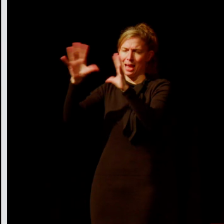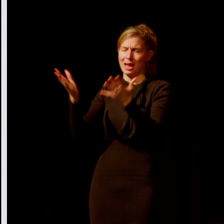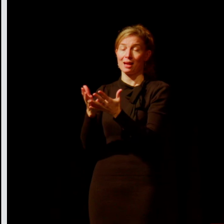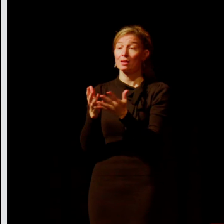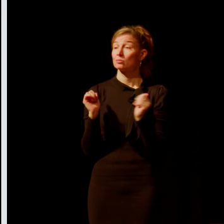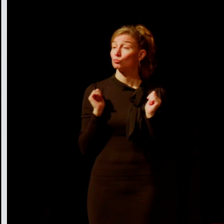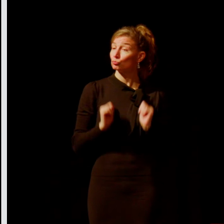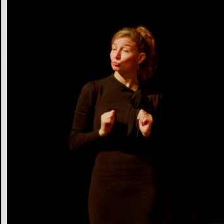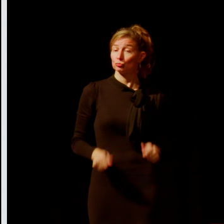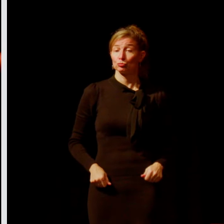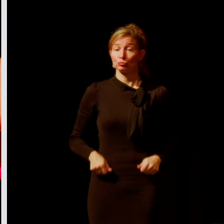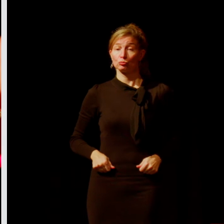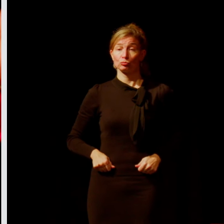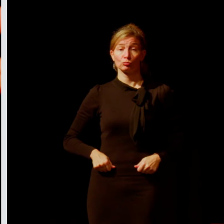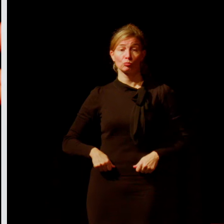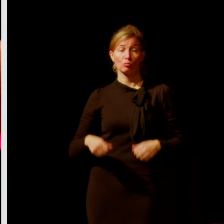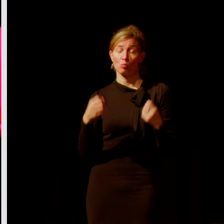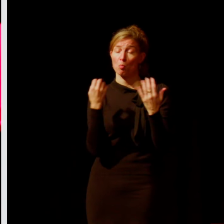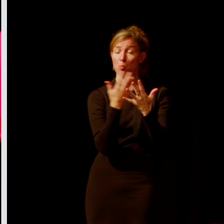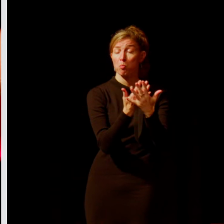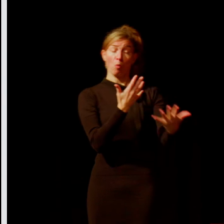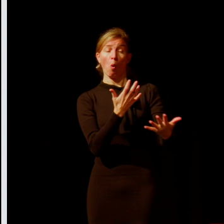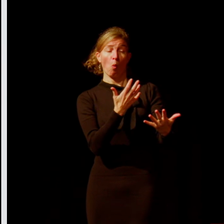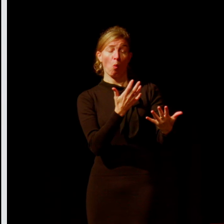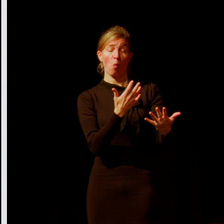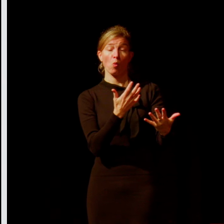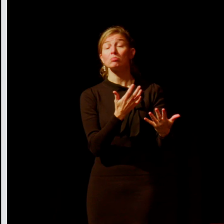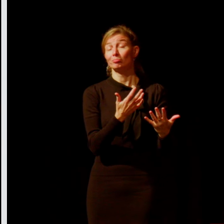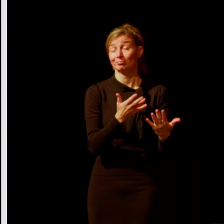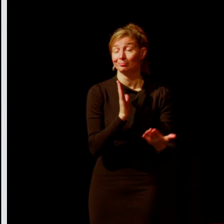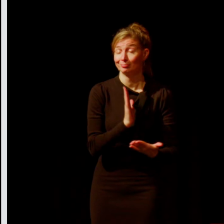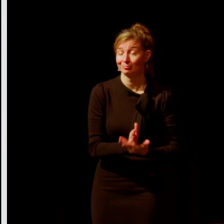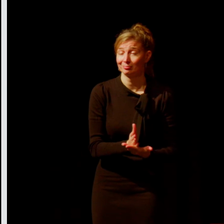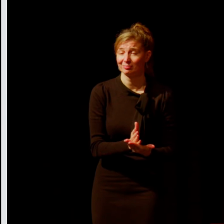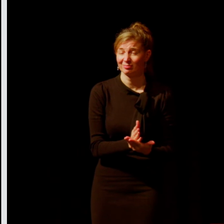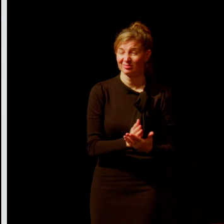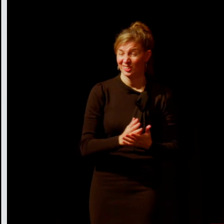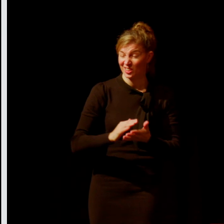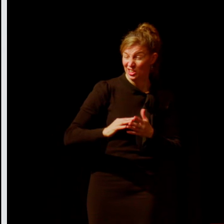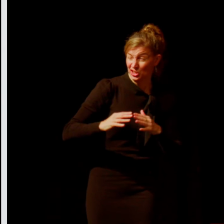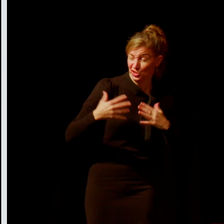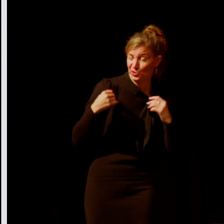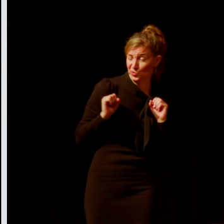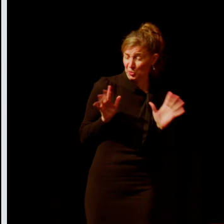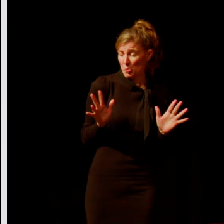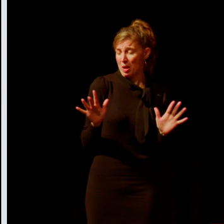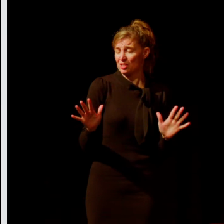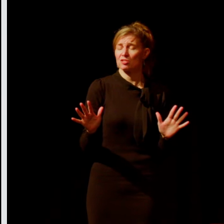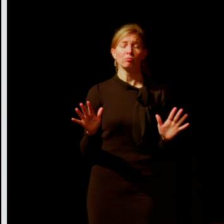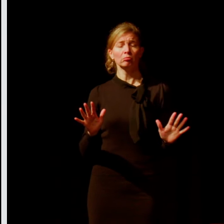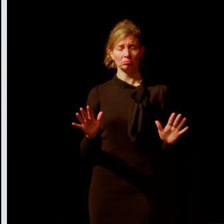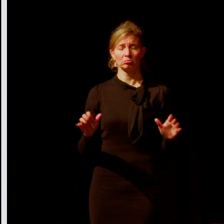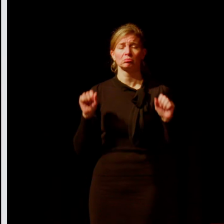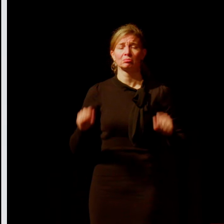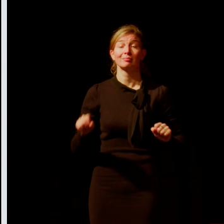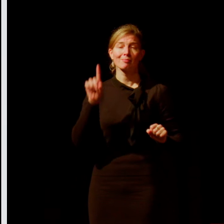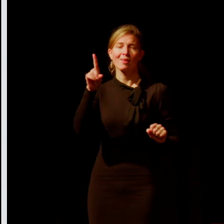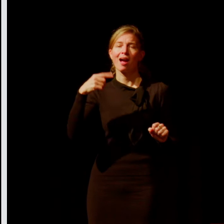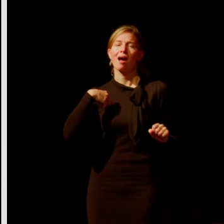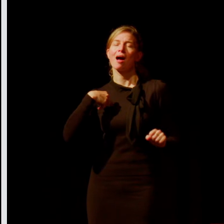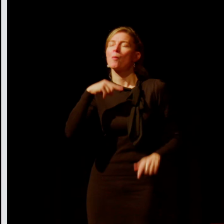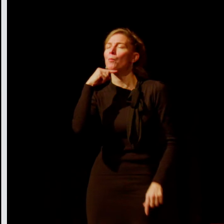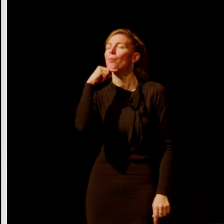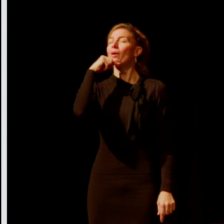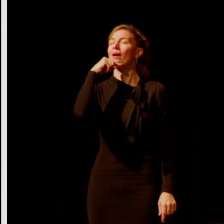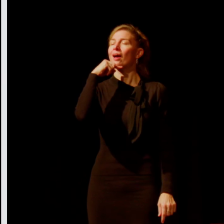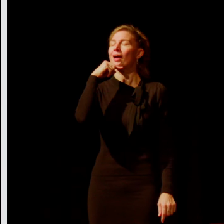Definitely. Too much? Perhaps. But I wear it with pride, because pink for me is